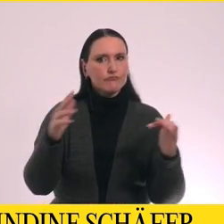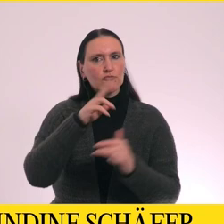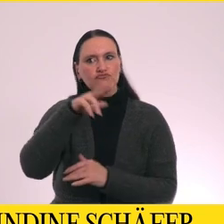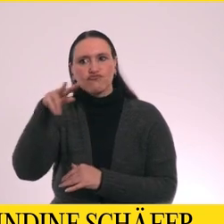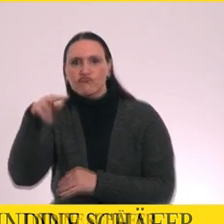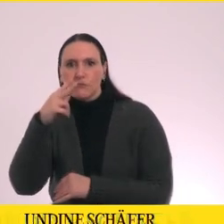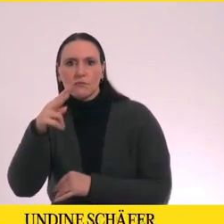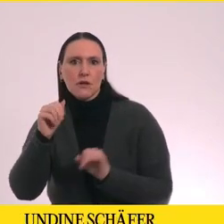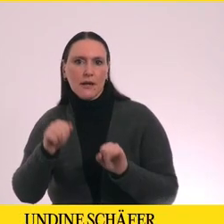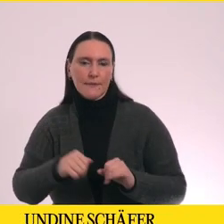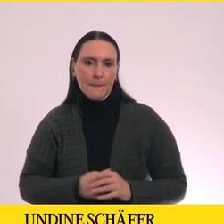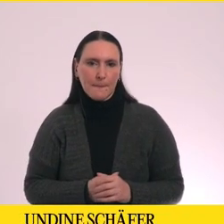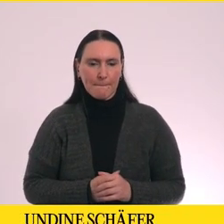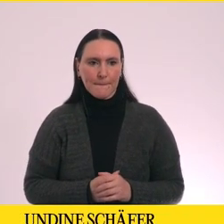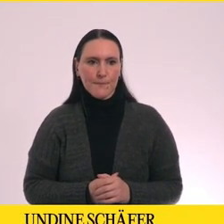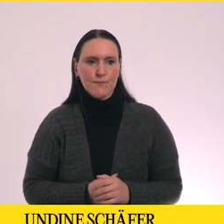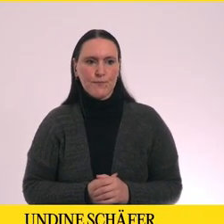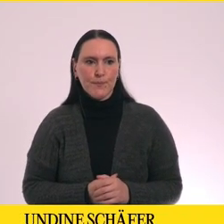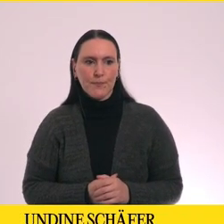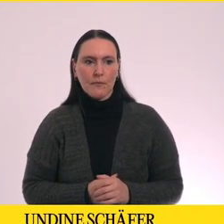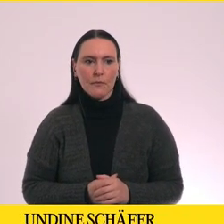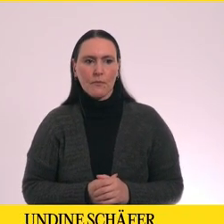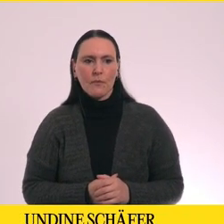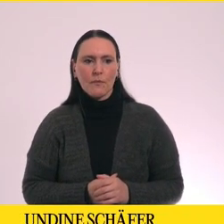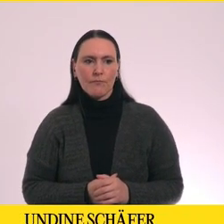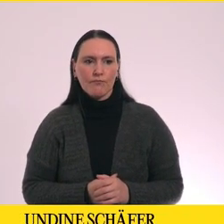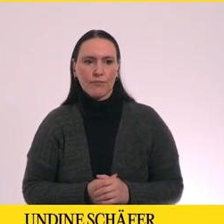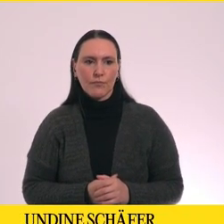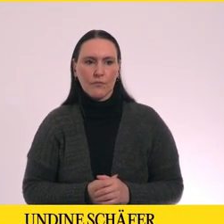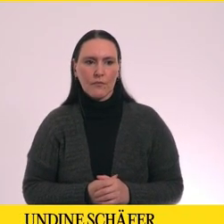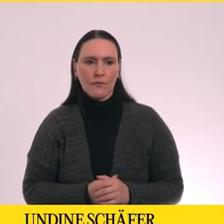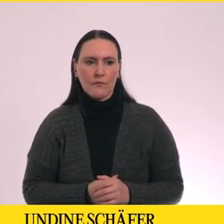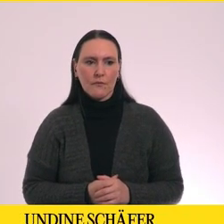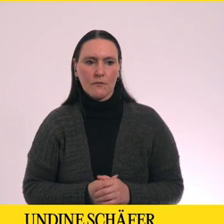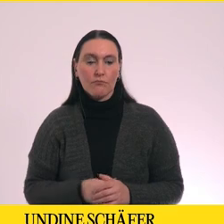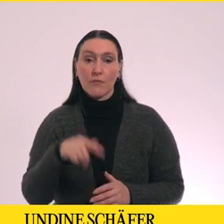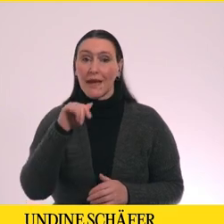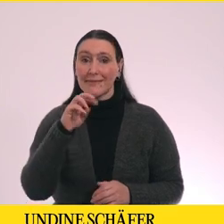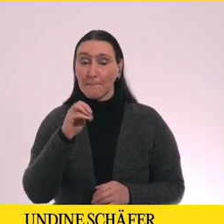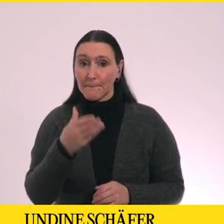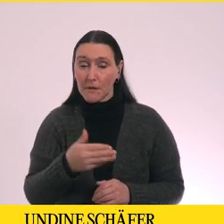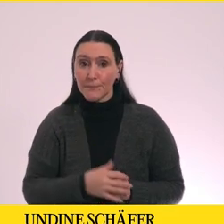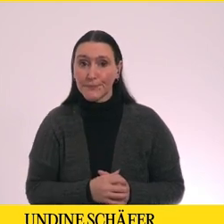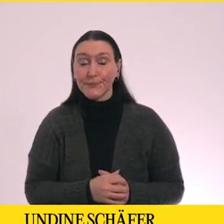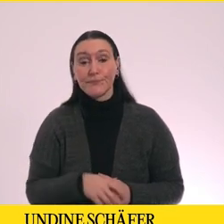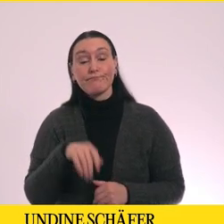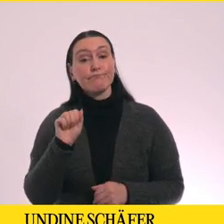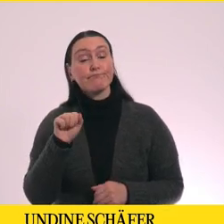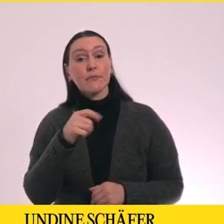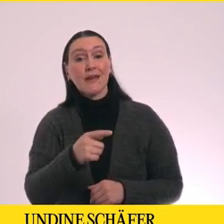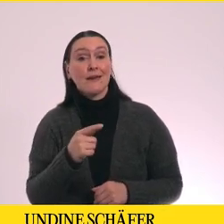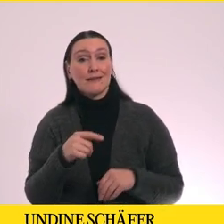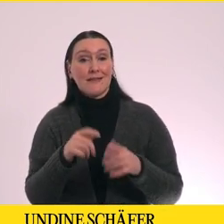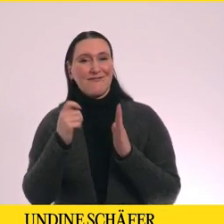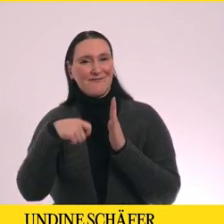Tim. Speaking, so the film you just saw was shot within